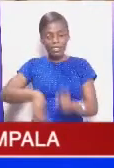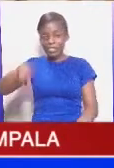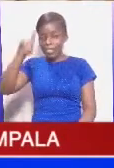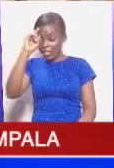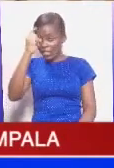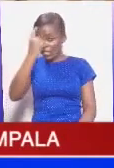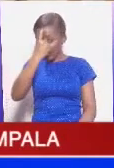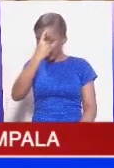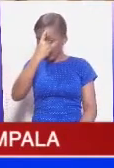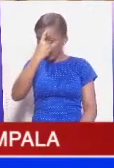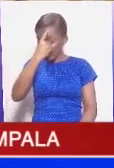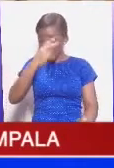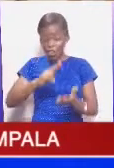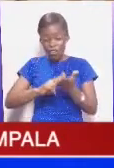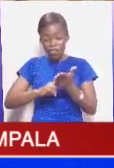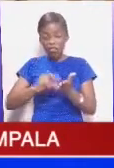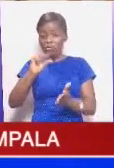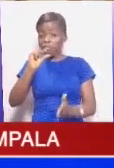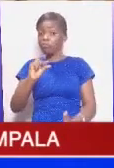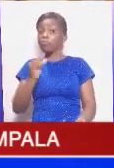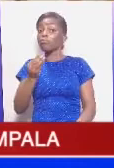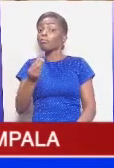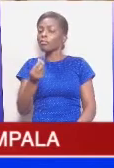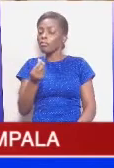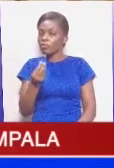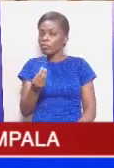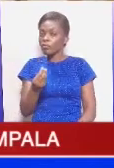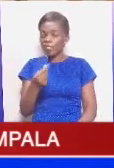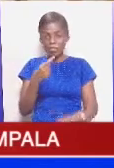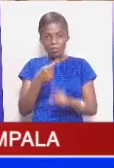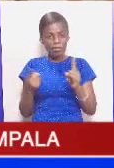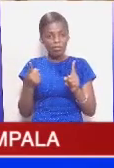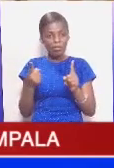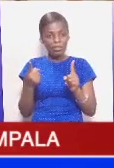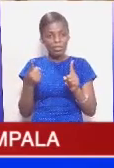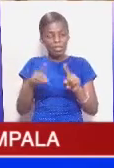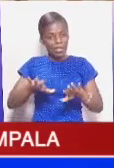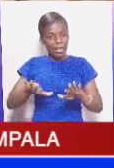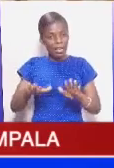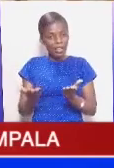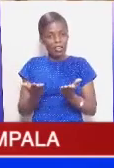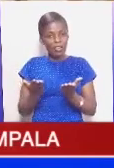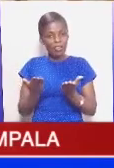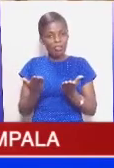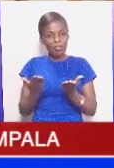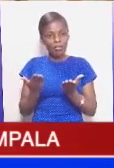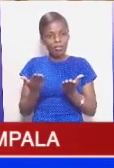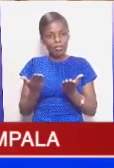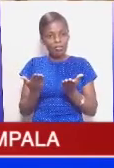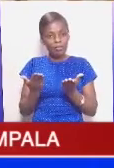Gavumenti eteekamu sente naye ntono, naye kati engeri